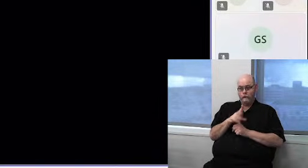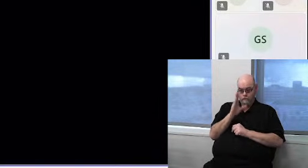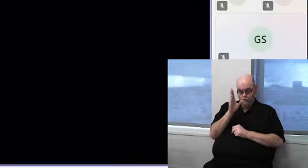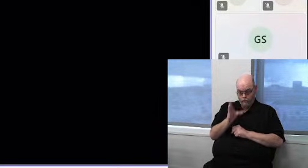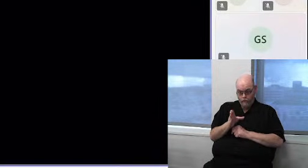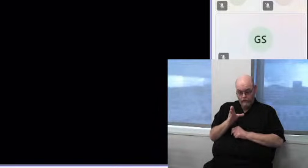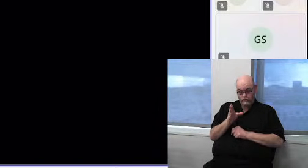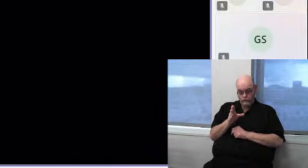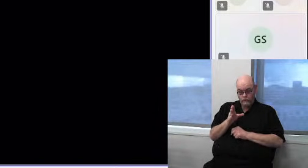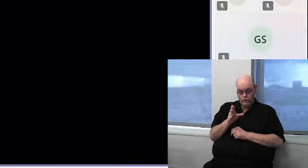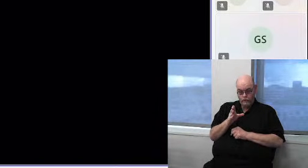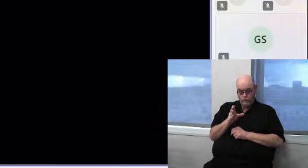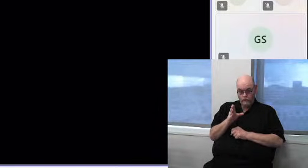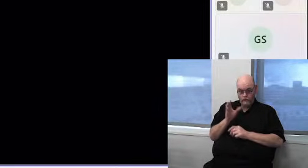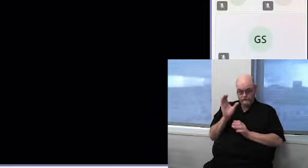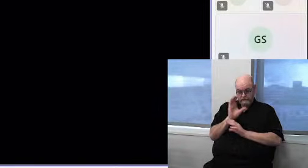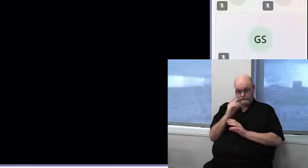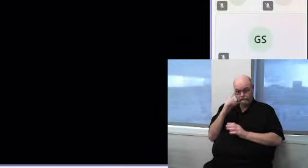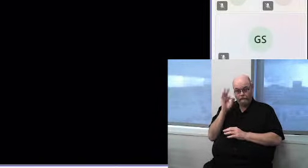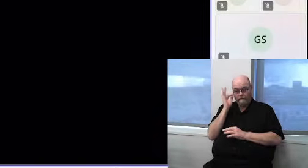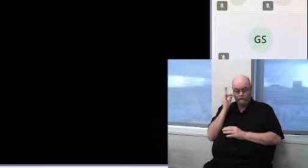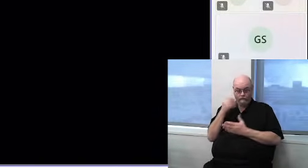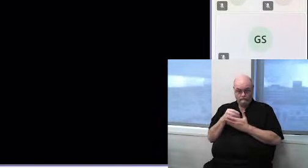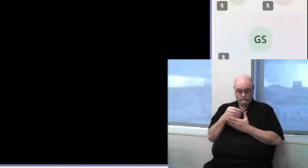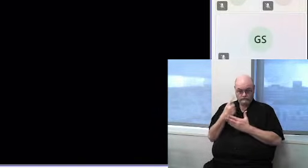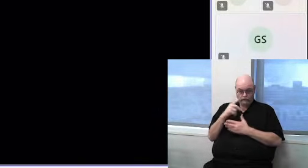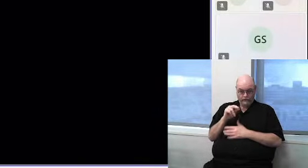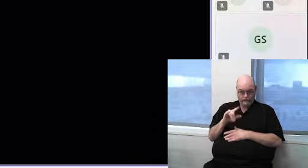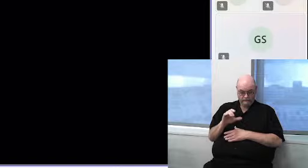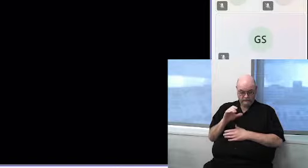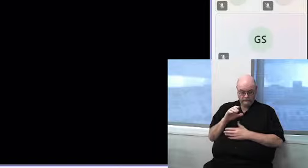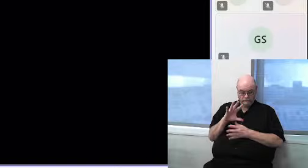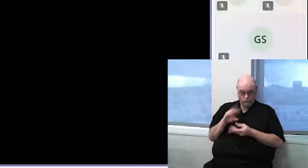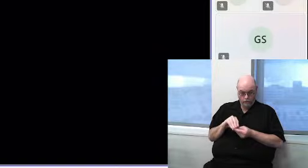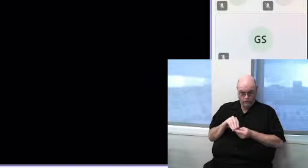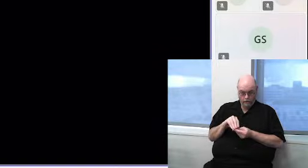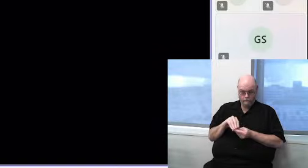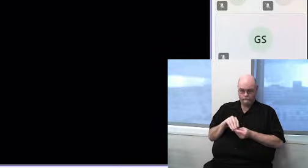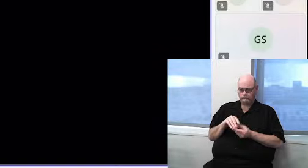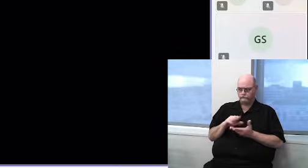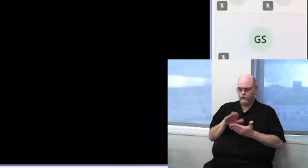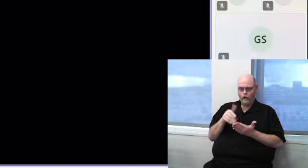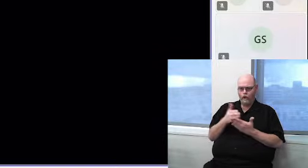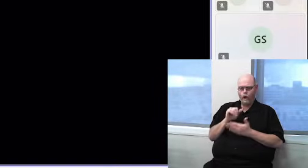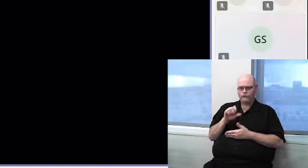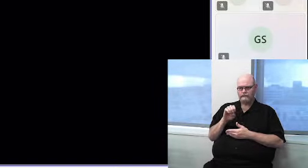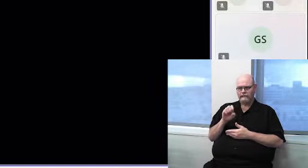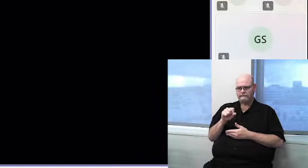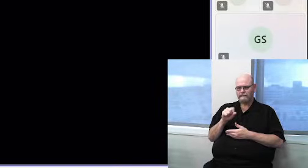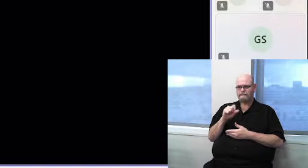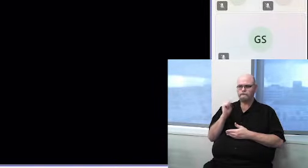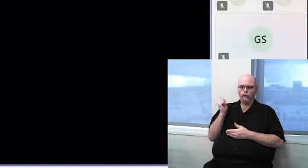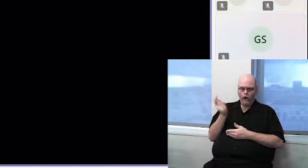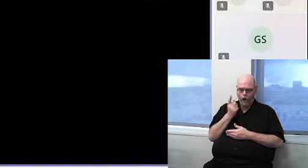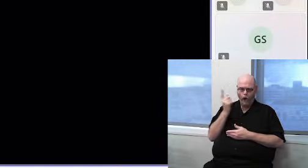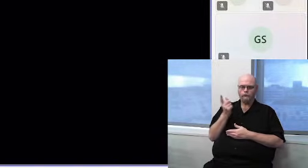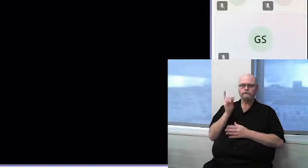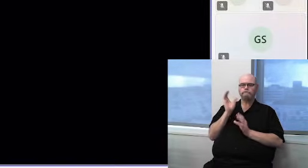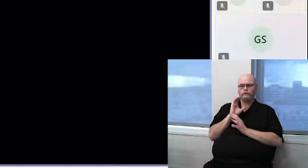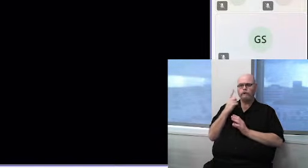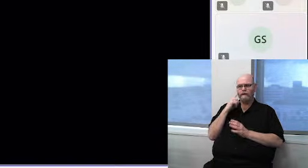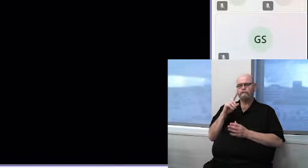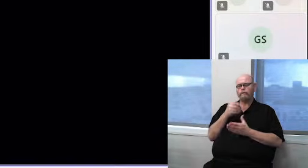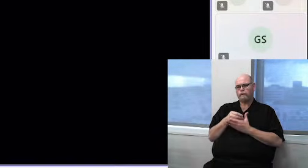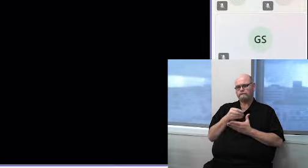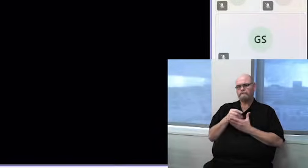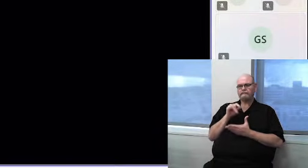you intend to pursue federal funds for any portion of that NFC total? In all cases, the answer will be we're always